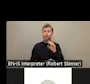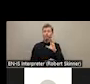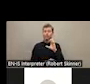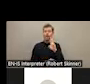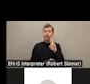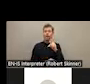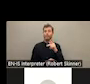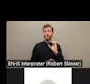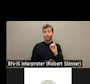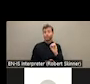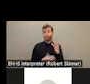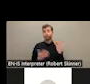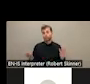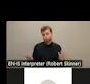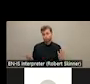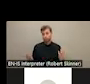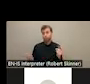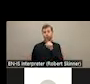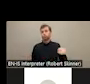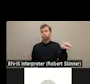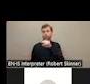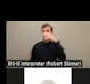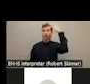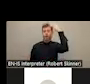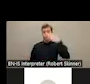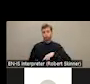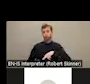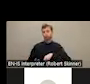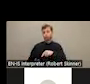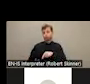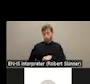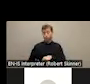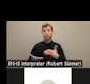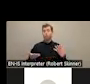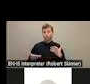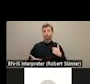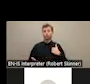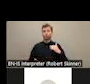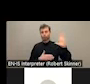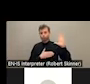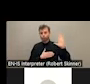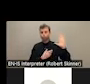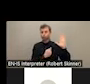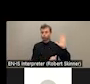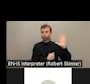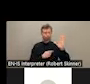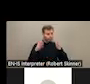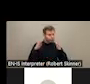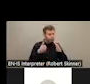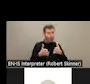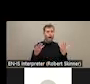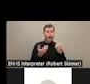les États qui ont ratifié cette convention, les États comme mon pays, par exemple le Niger, à prendre des mesures d'égalité des